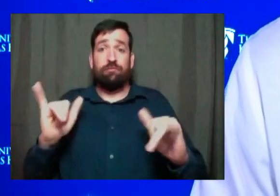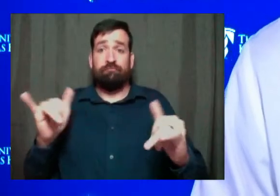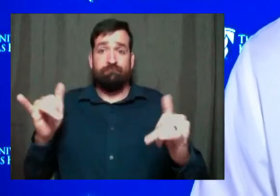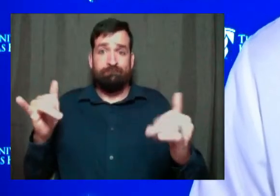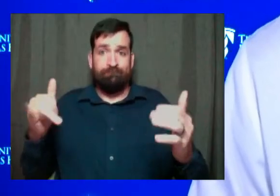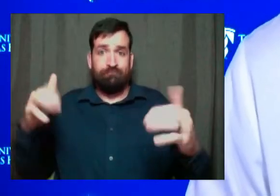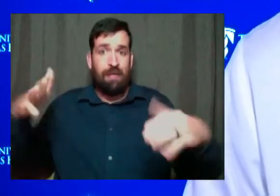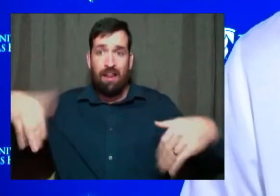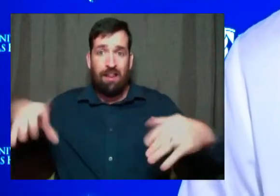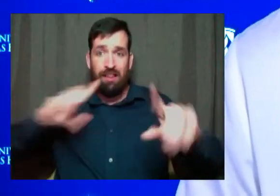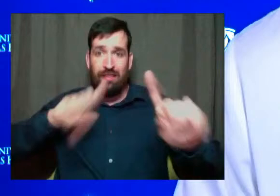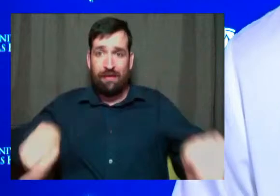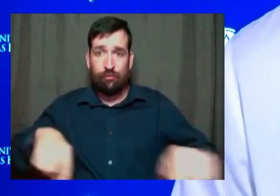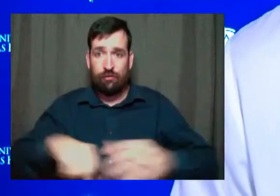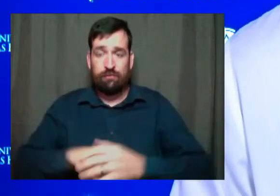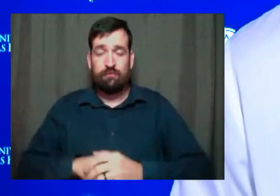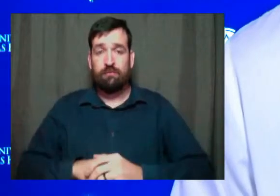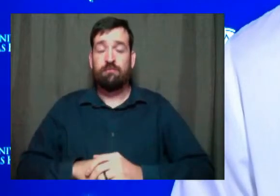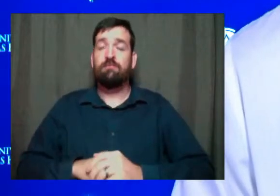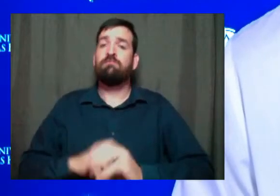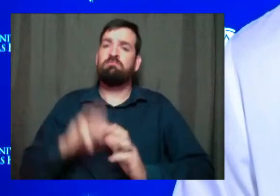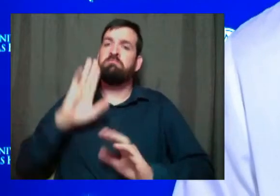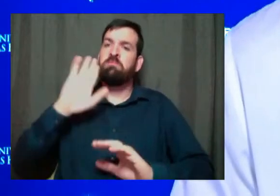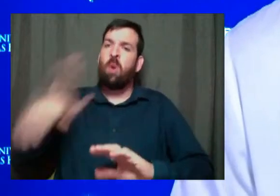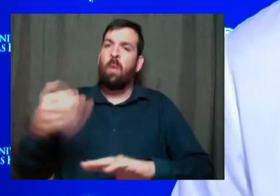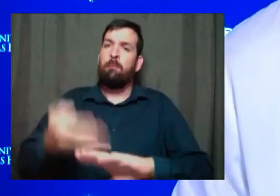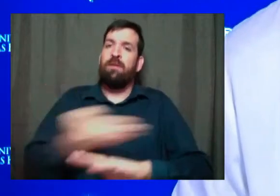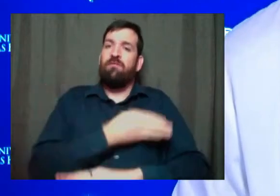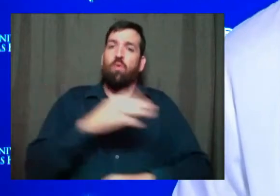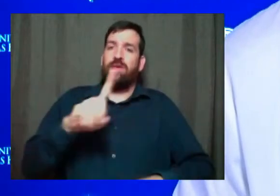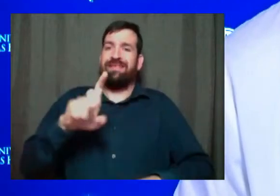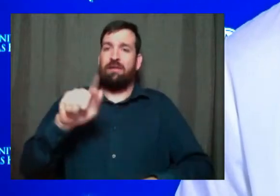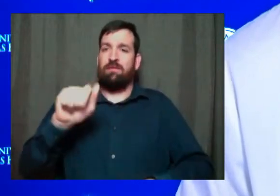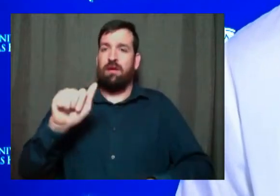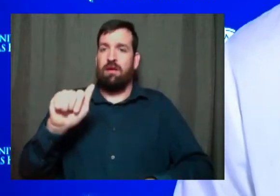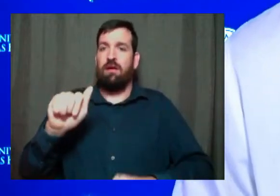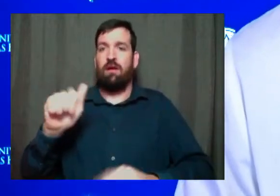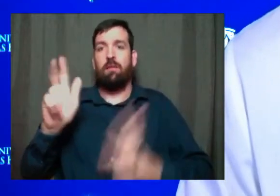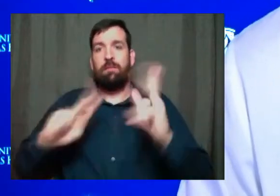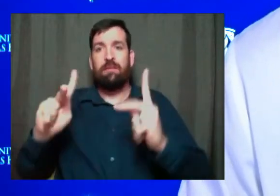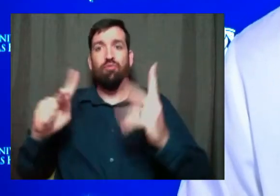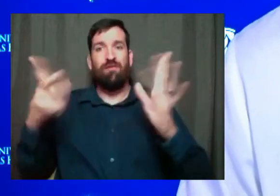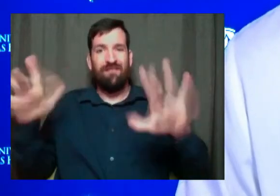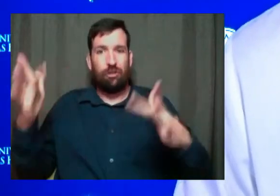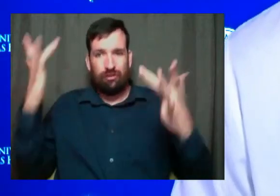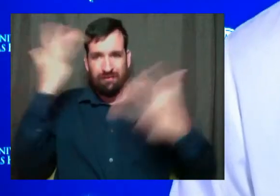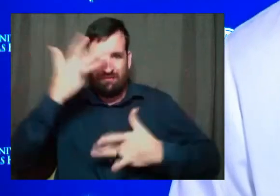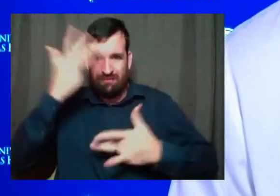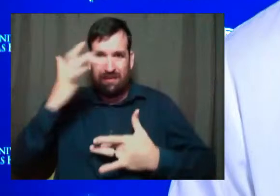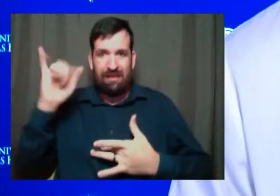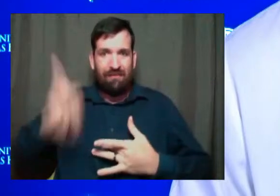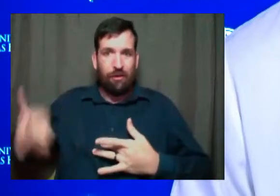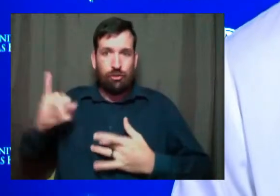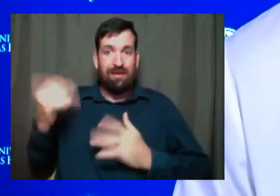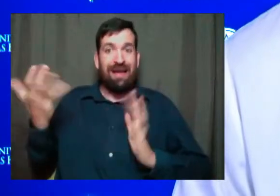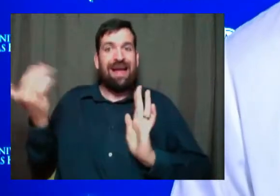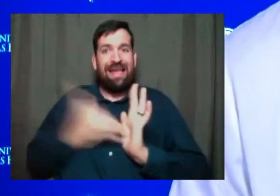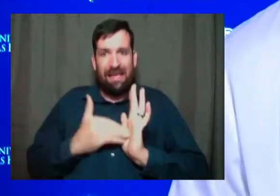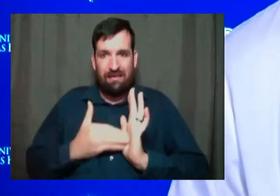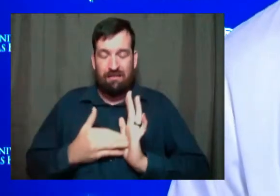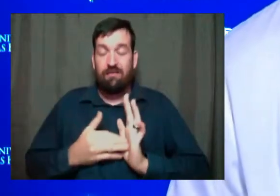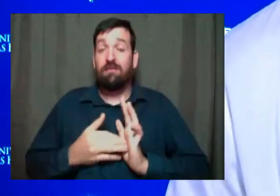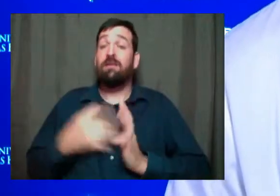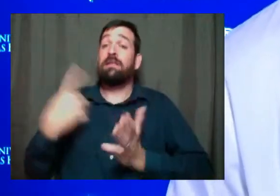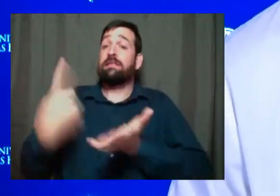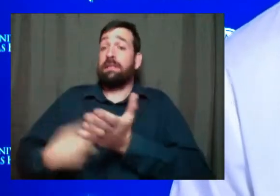we know that pre-Delta, we know that people got reinfected. That was a rare event. We know that people sometimes did better, but